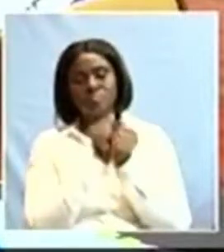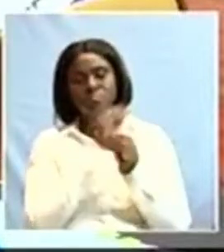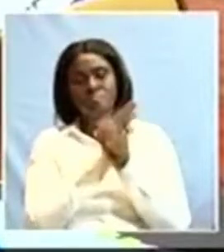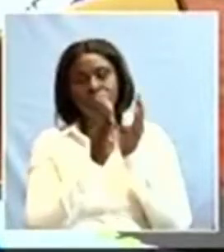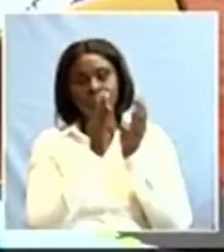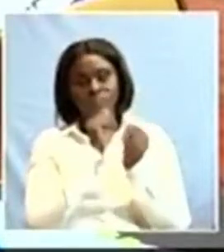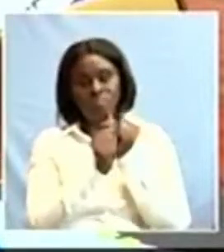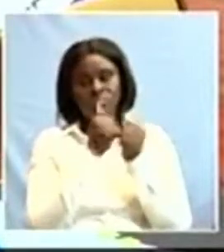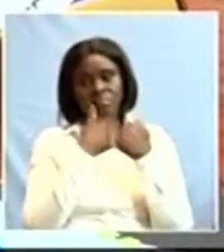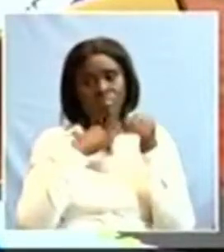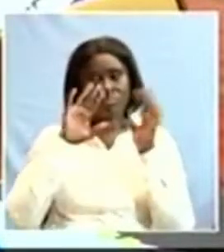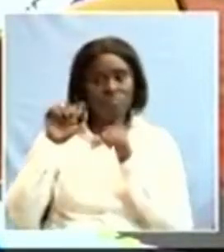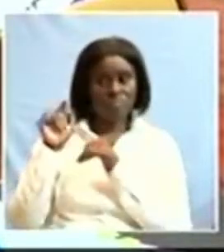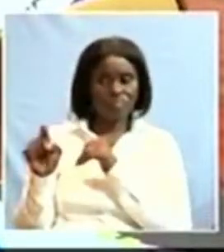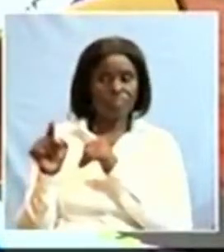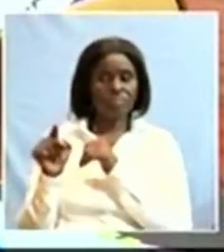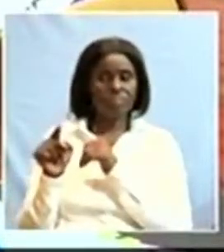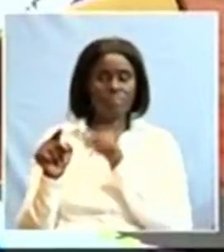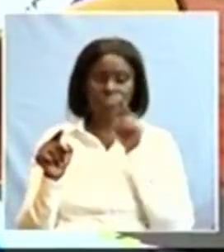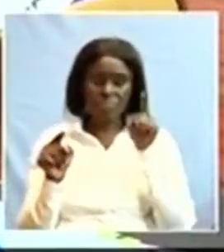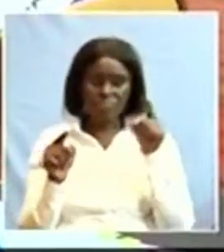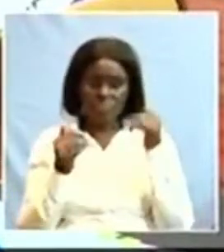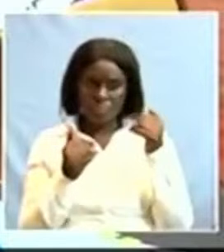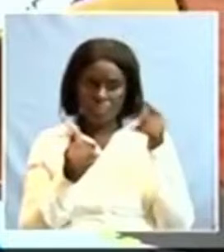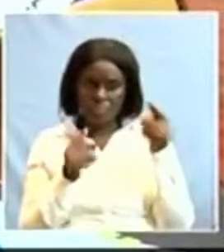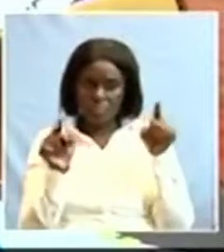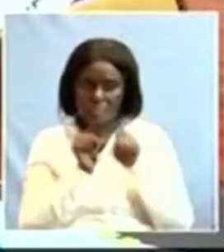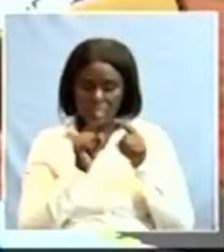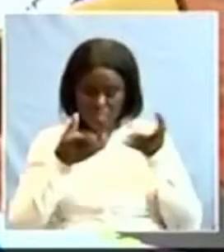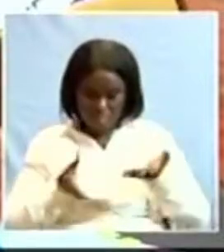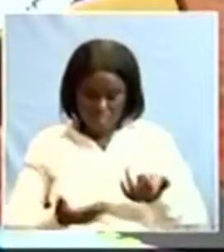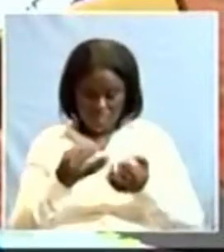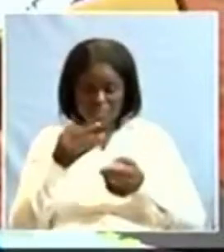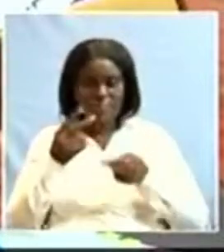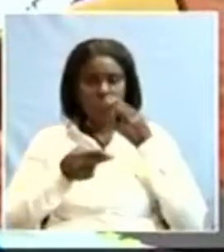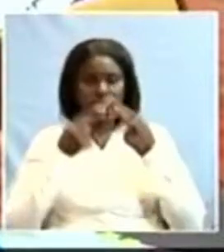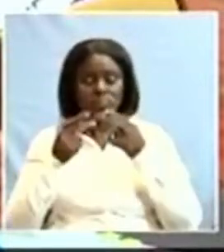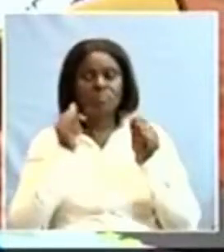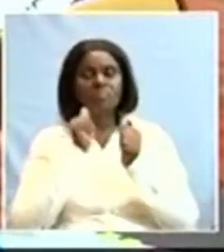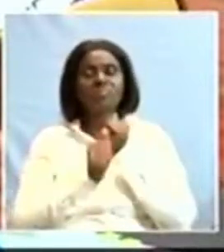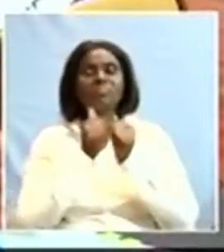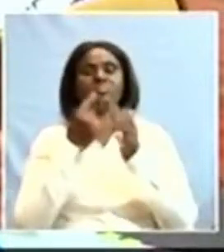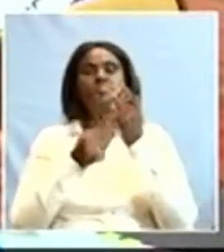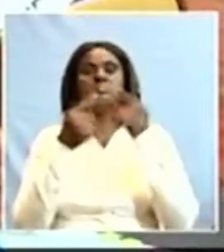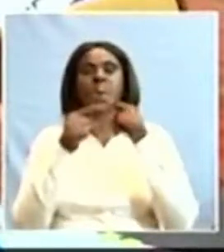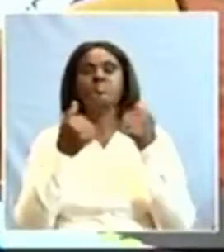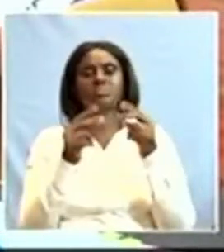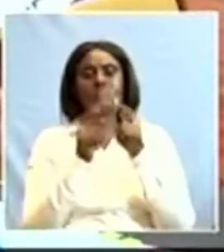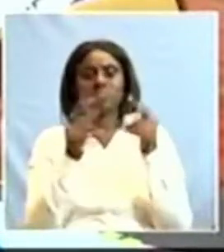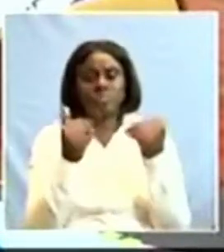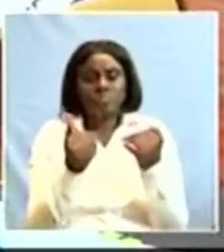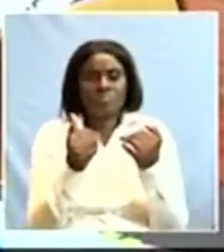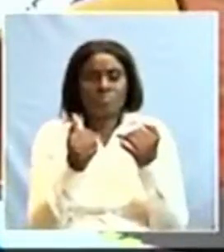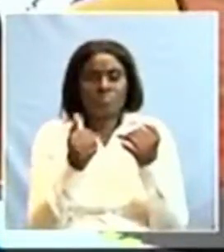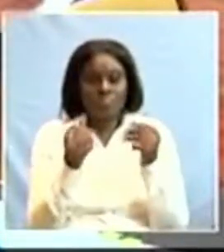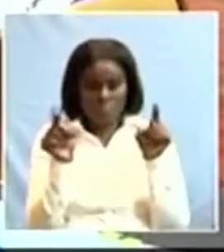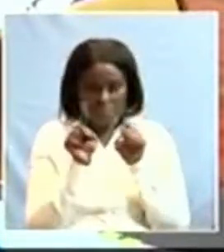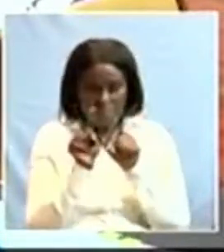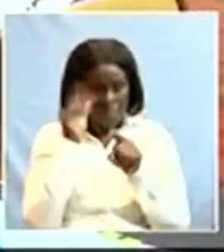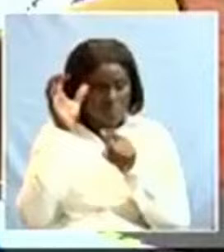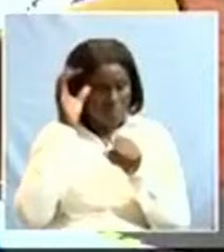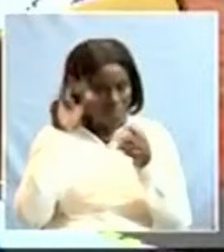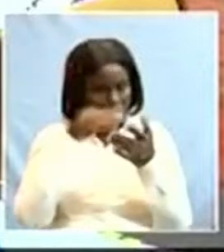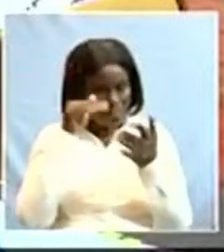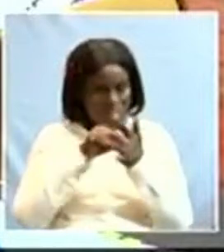that has been left? This is now the birth of the hotel came through. So now the Civic Center